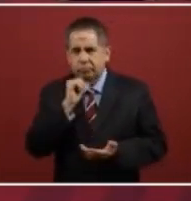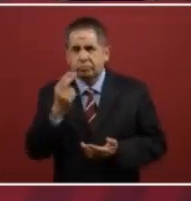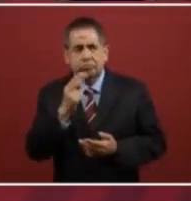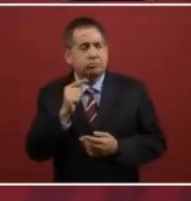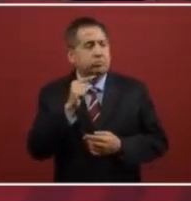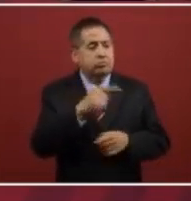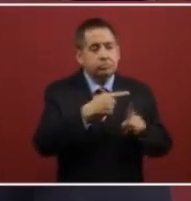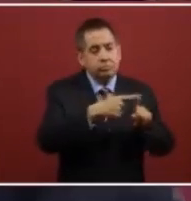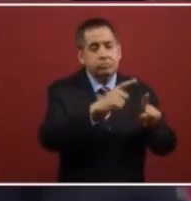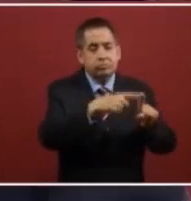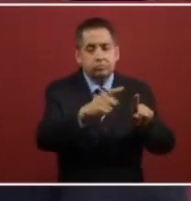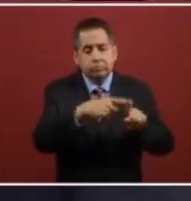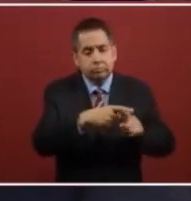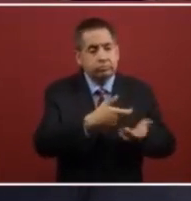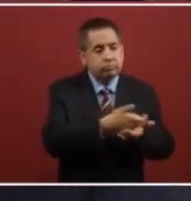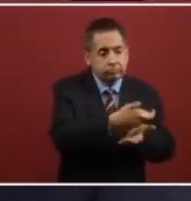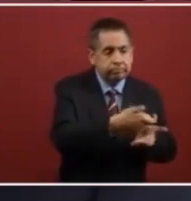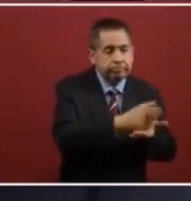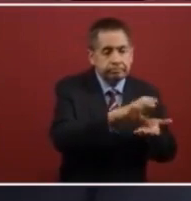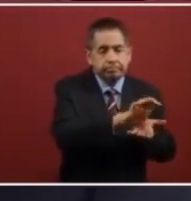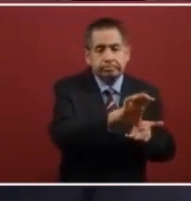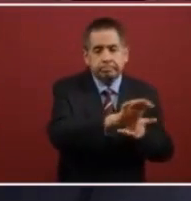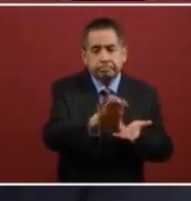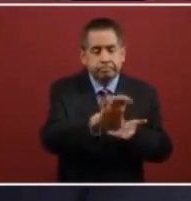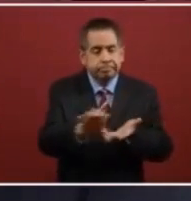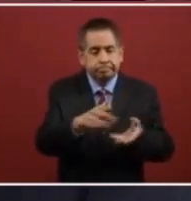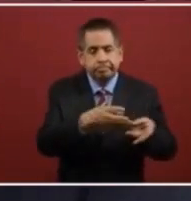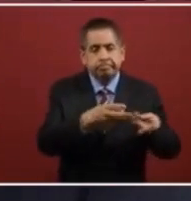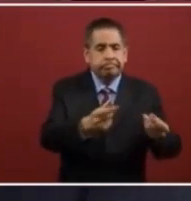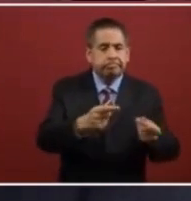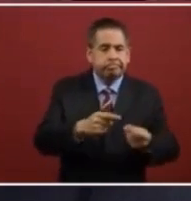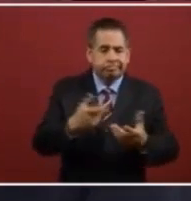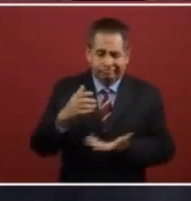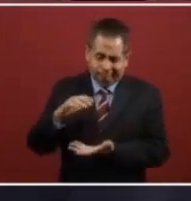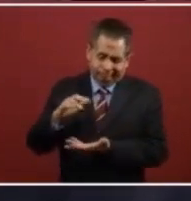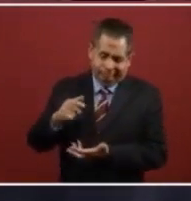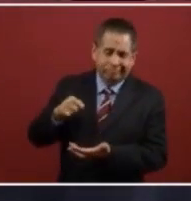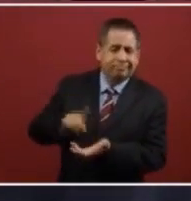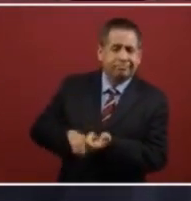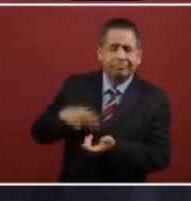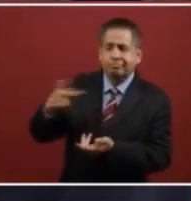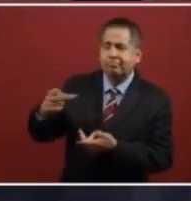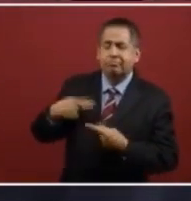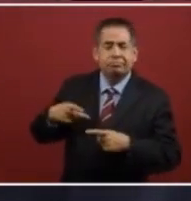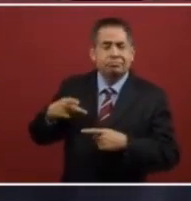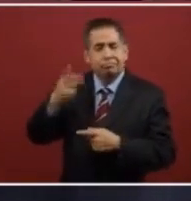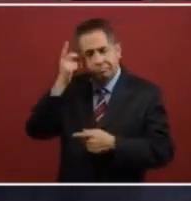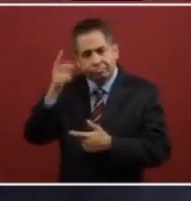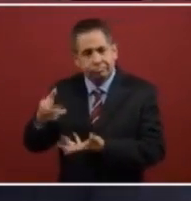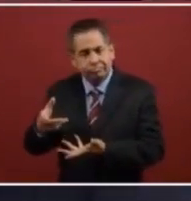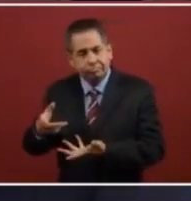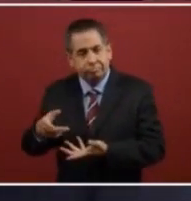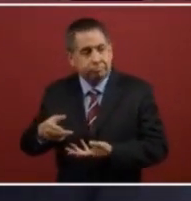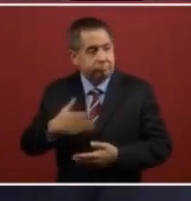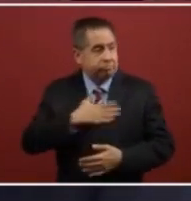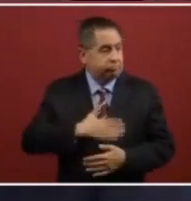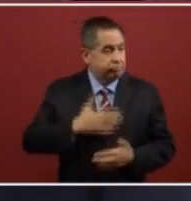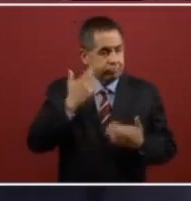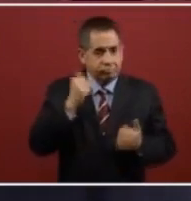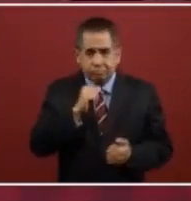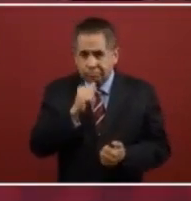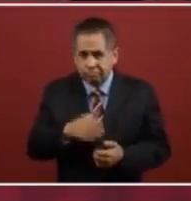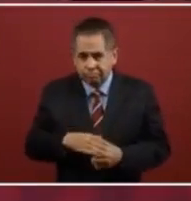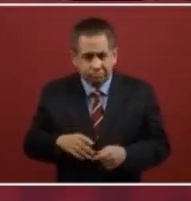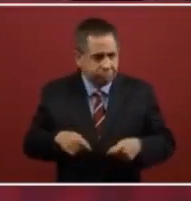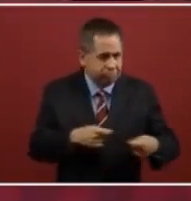they were el just presupuesto que es spending dinero lots de of los money, ciudadanos the people's money, sin that like the budget, they were justificación. spending it on themselves, on El